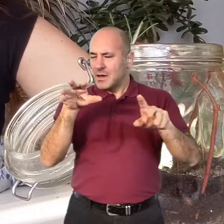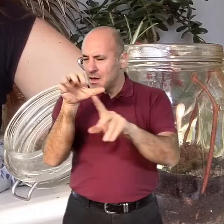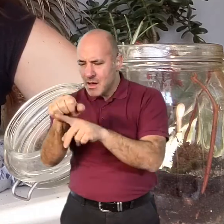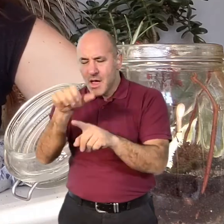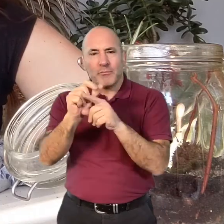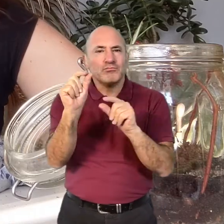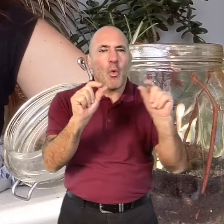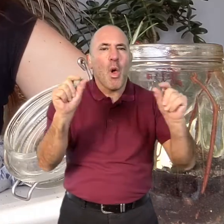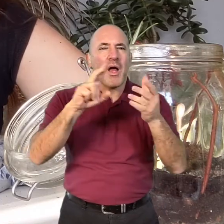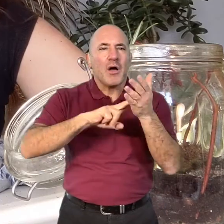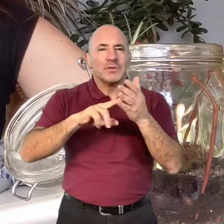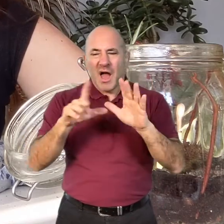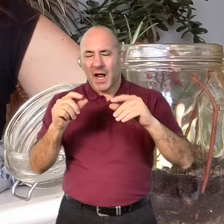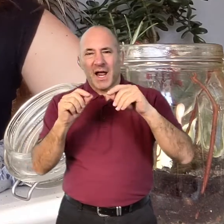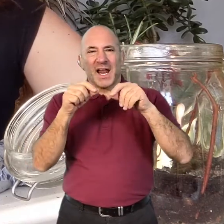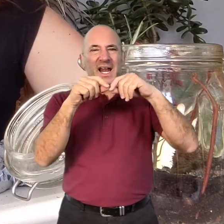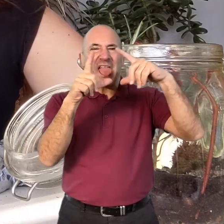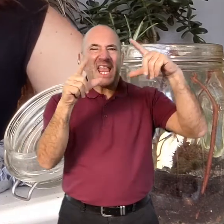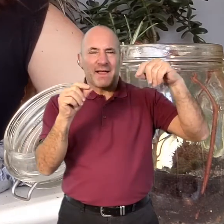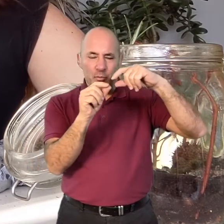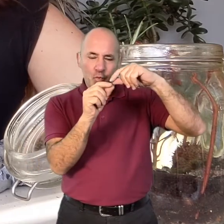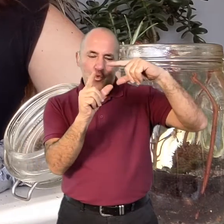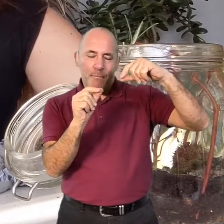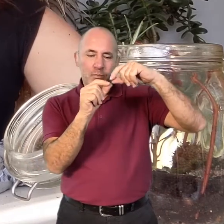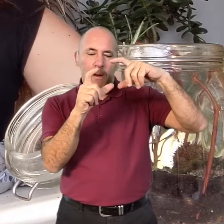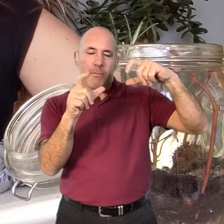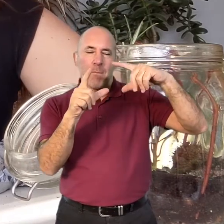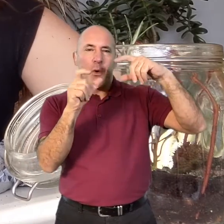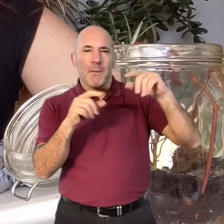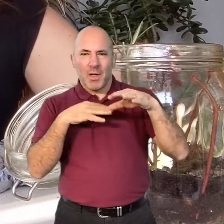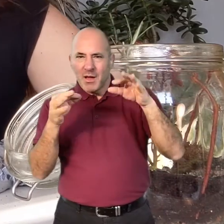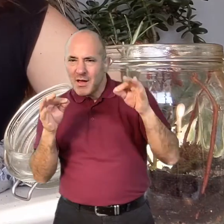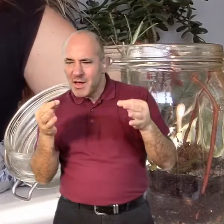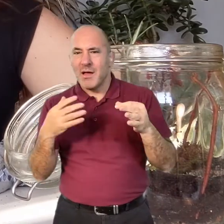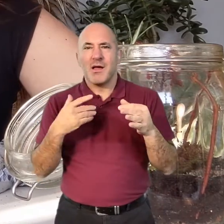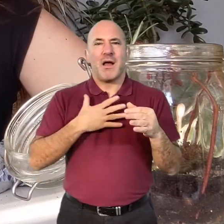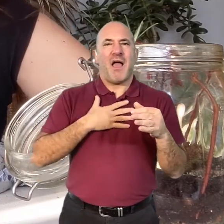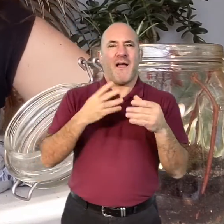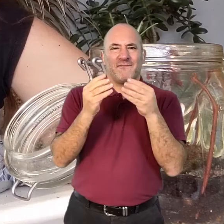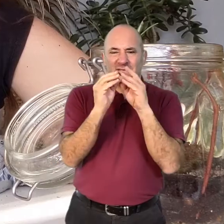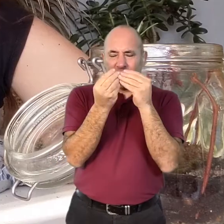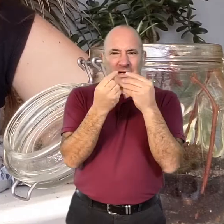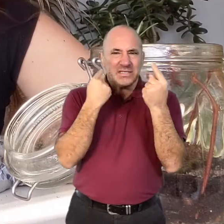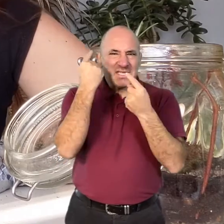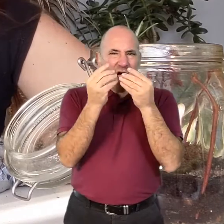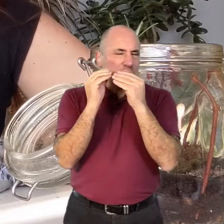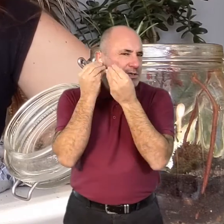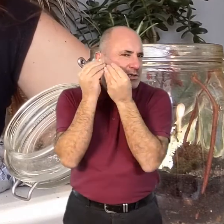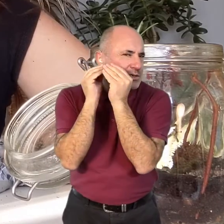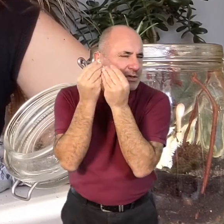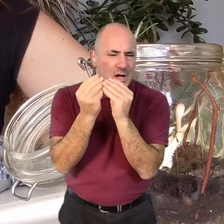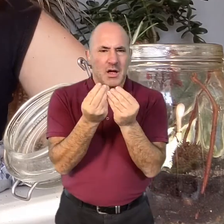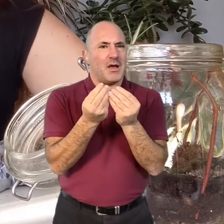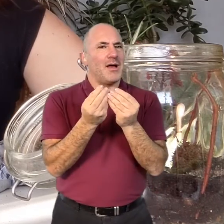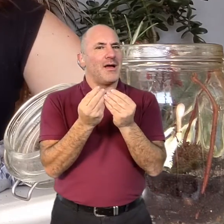noticing and focusing on the small bits of nature, so the shapes of leaves, and how they feel